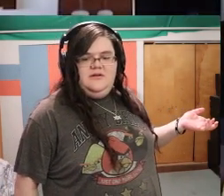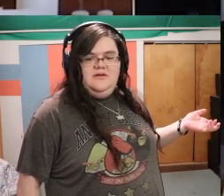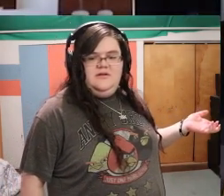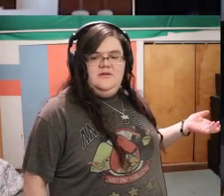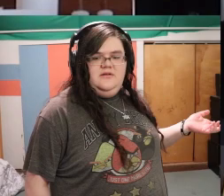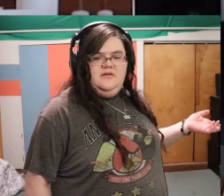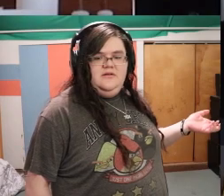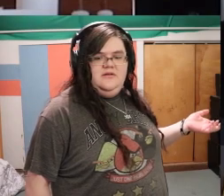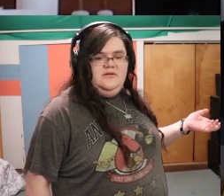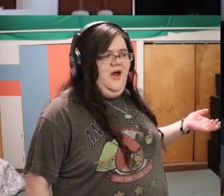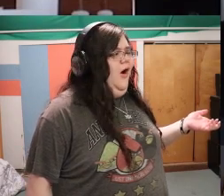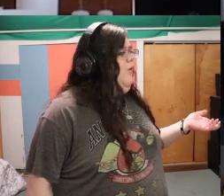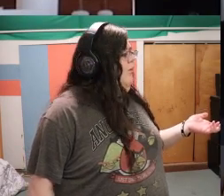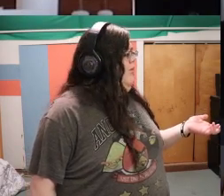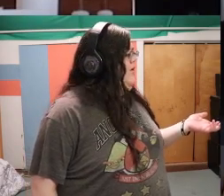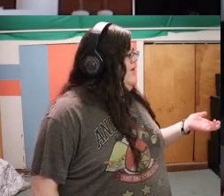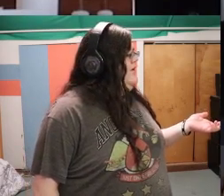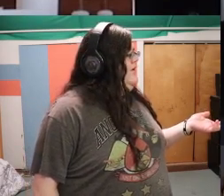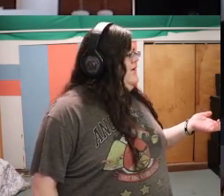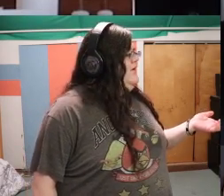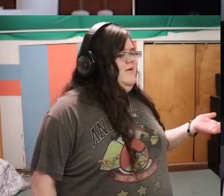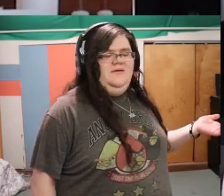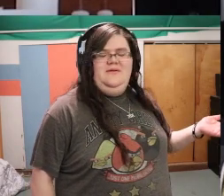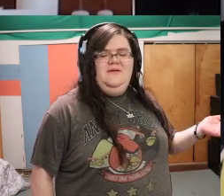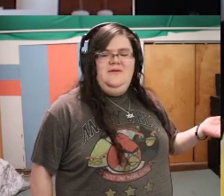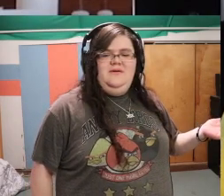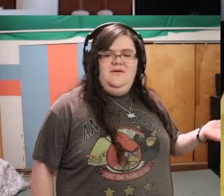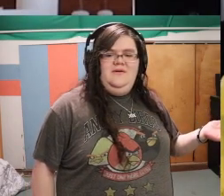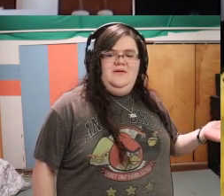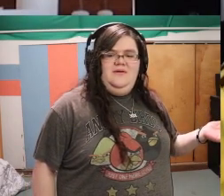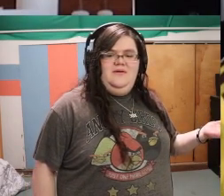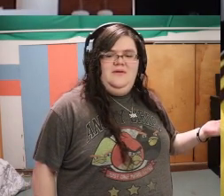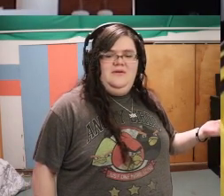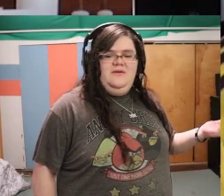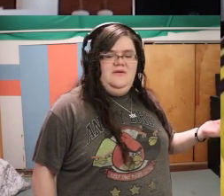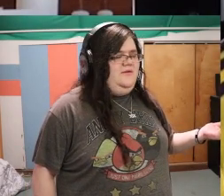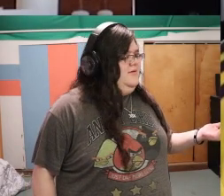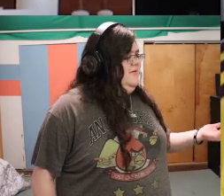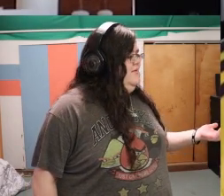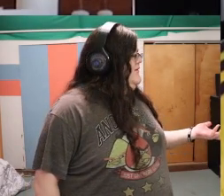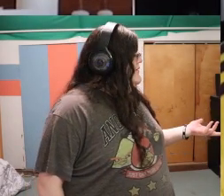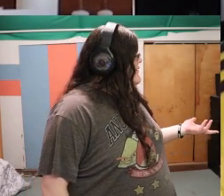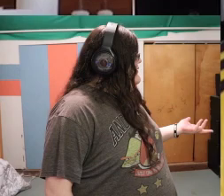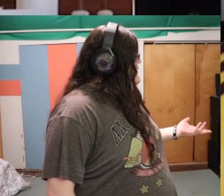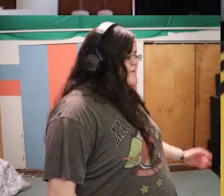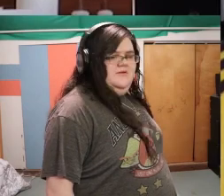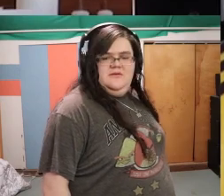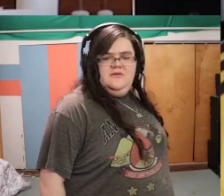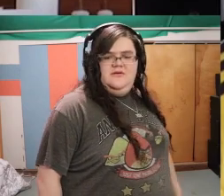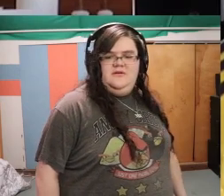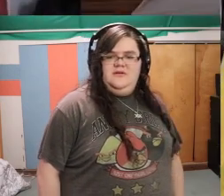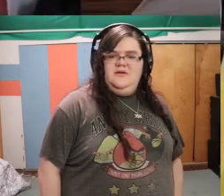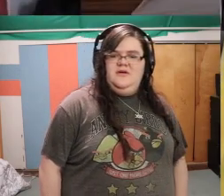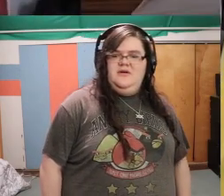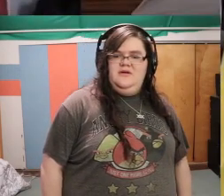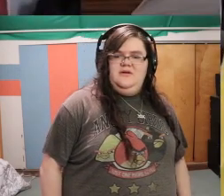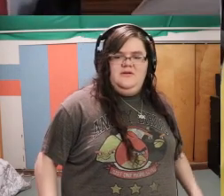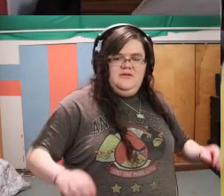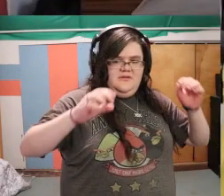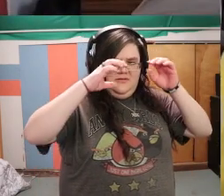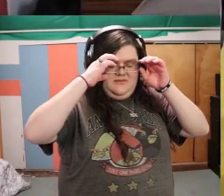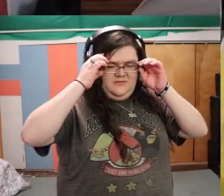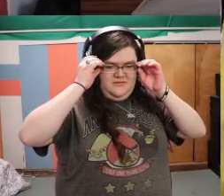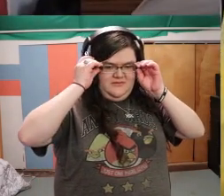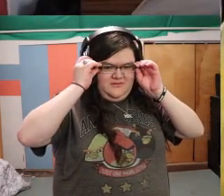you want to listen to my music song? No. It's a remix. Nah, bro. I don't want to listen to you anymore. Like, why did you